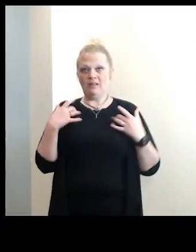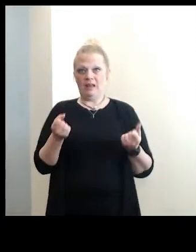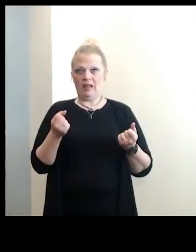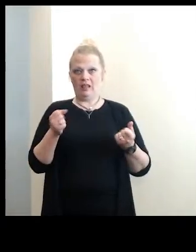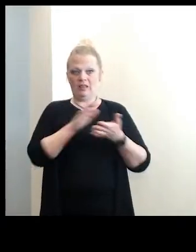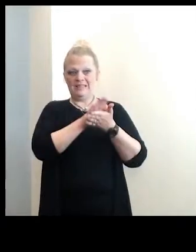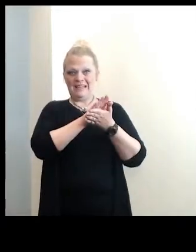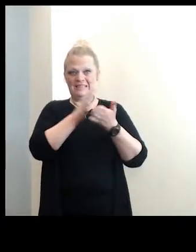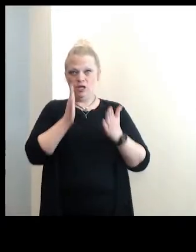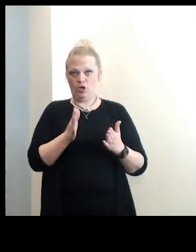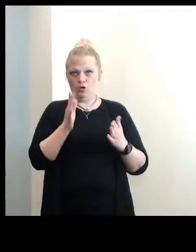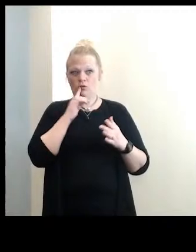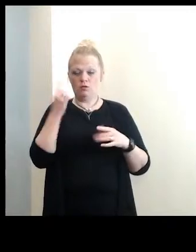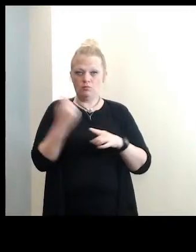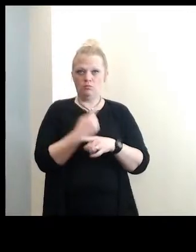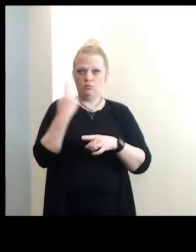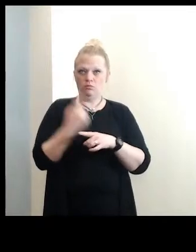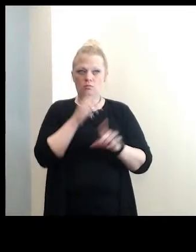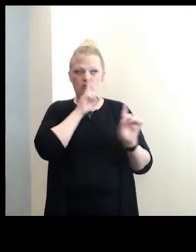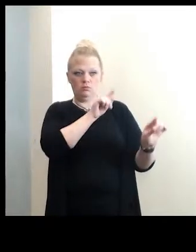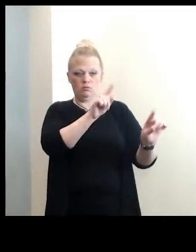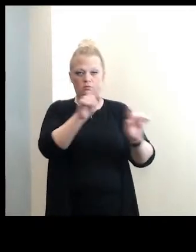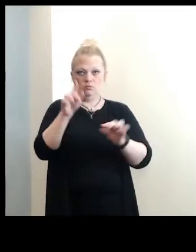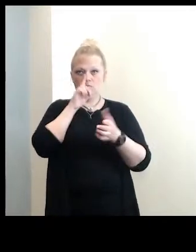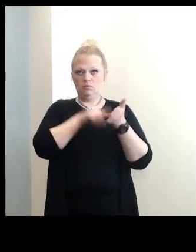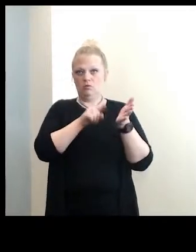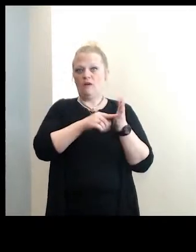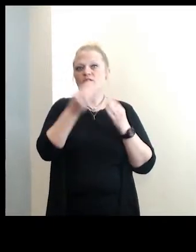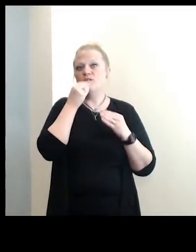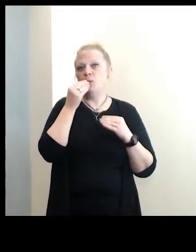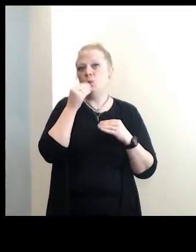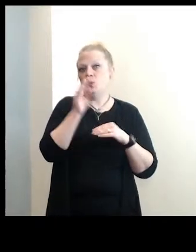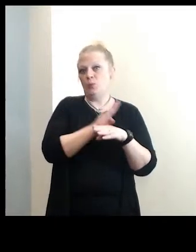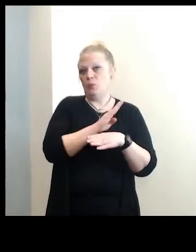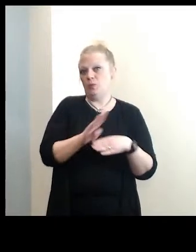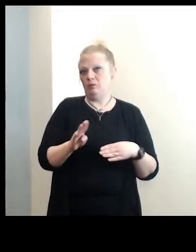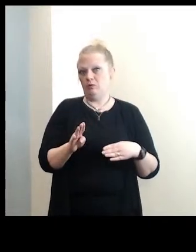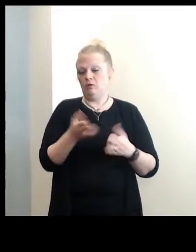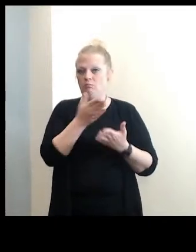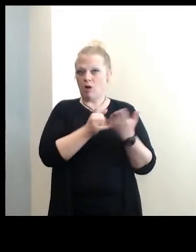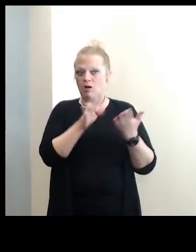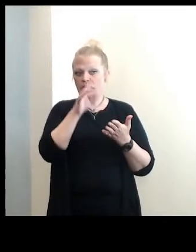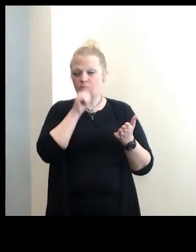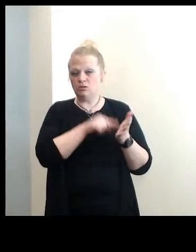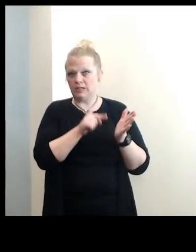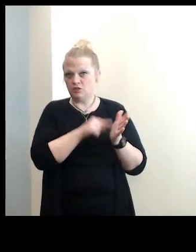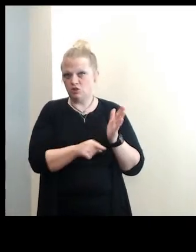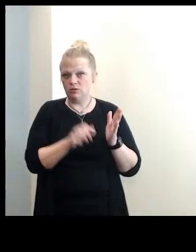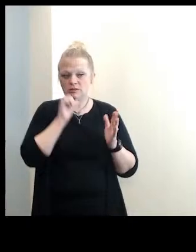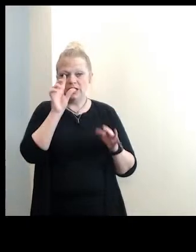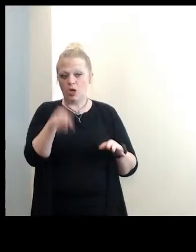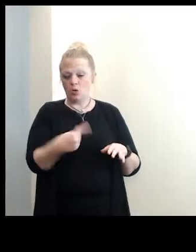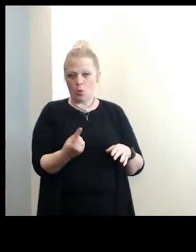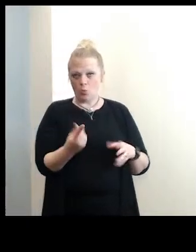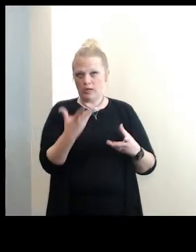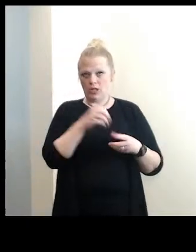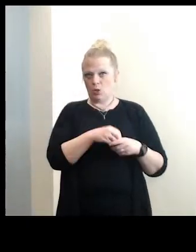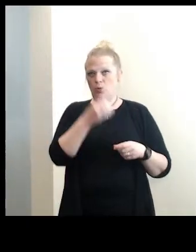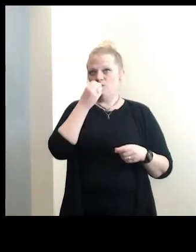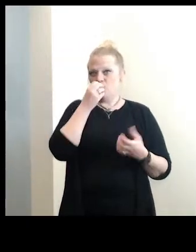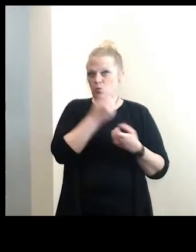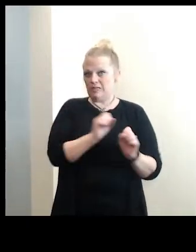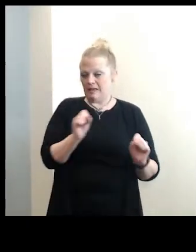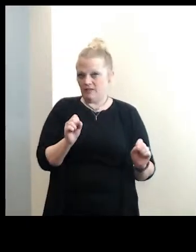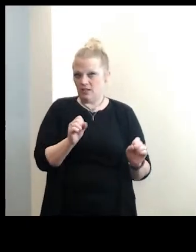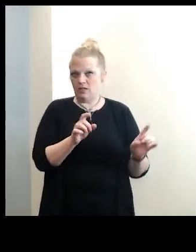routinely going out and inspecting food facilities, and so part of their inspection will not only include food